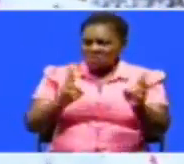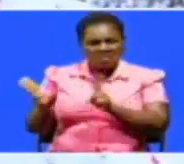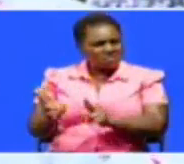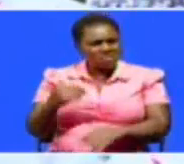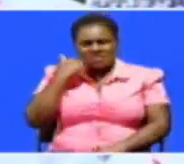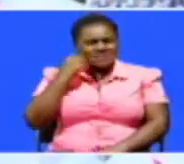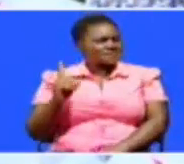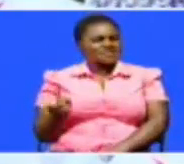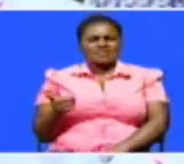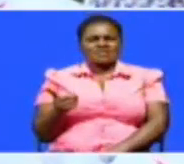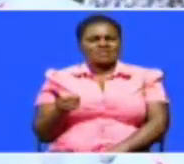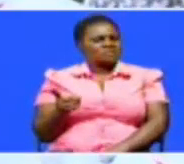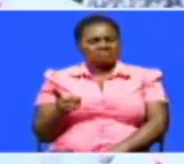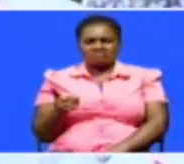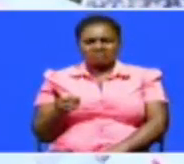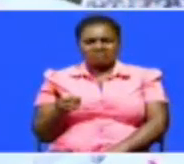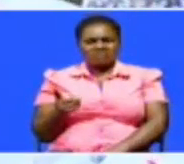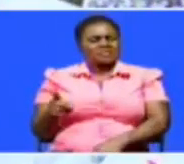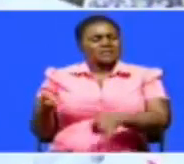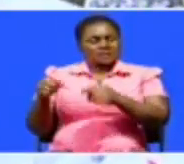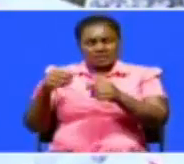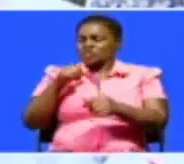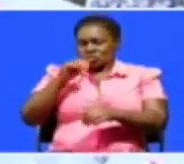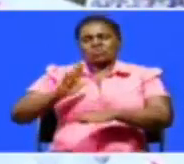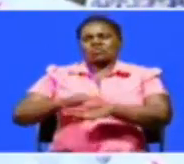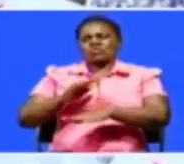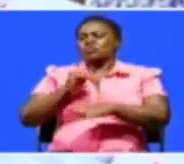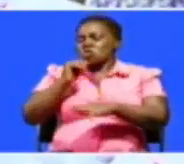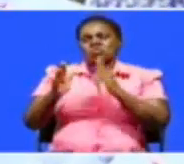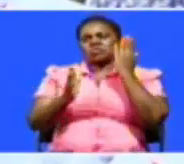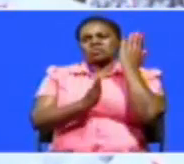this disease will treat us abnormally.